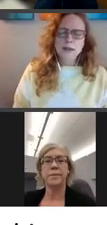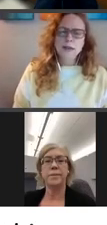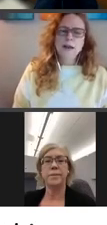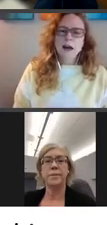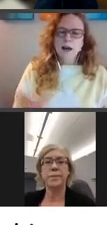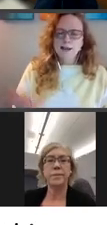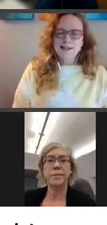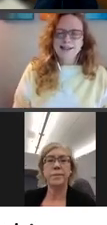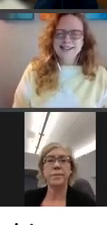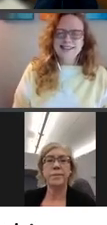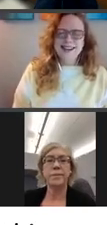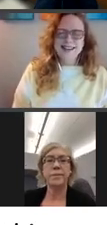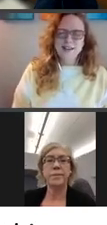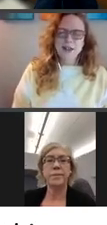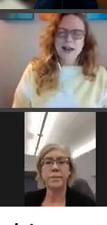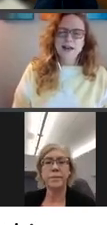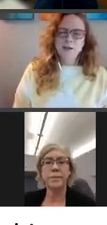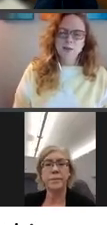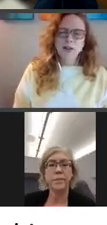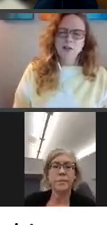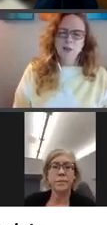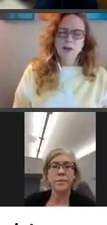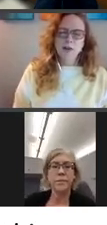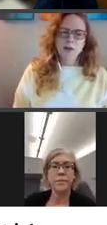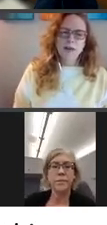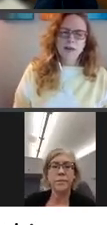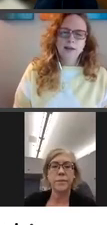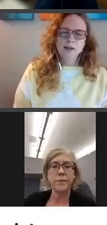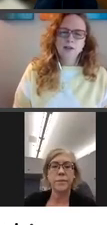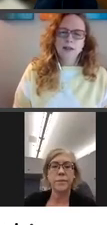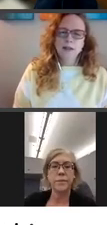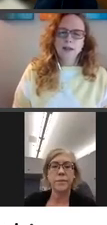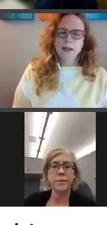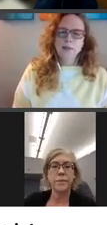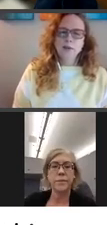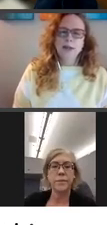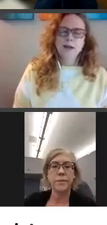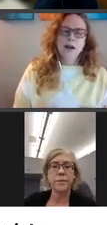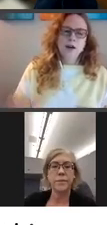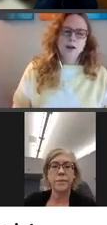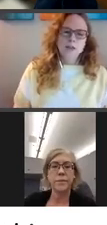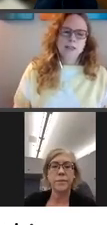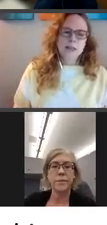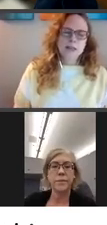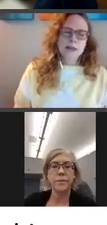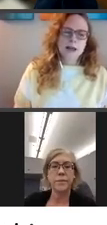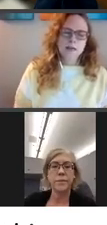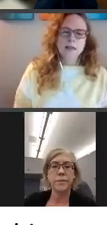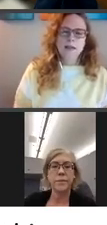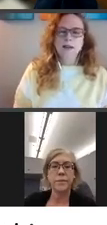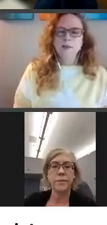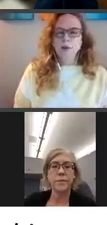So I think as Lisa's saying in the chat, it's really important that we illustrate the link between